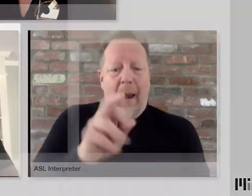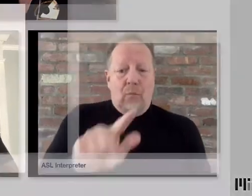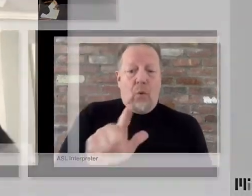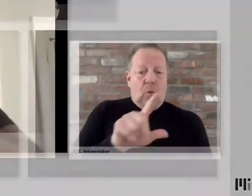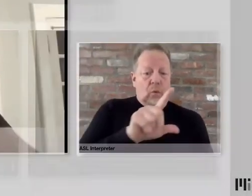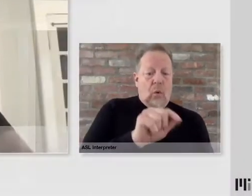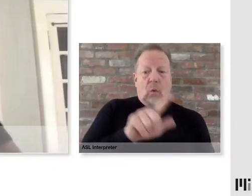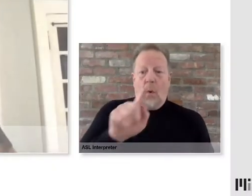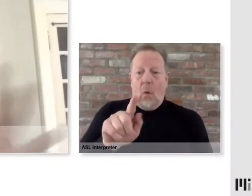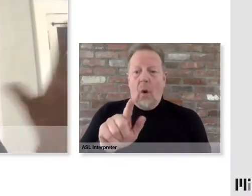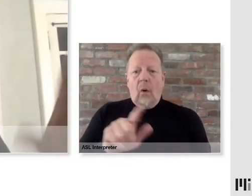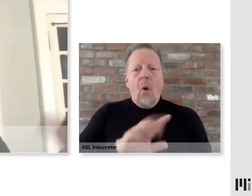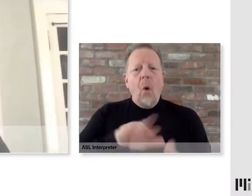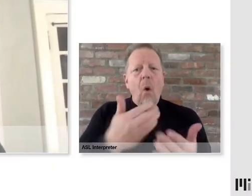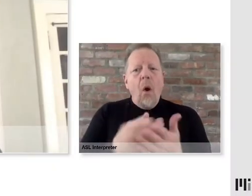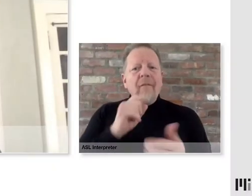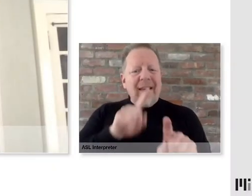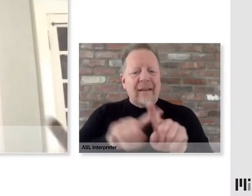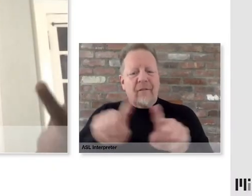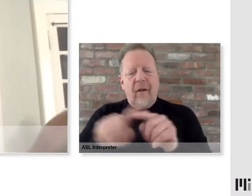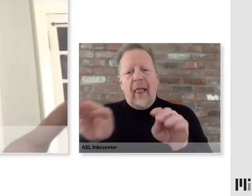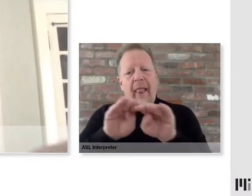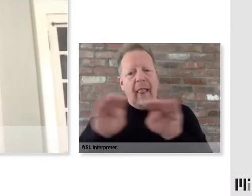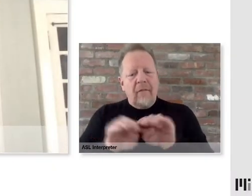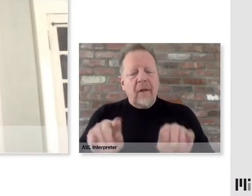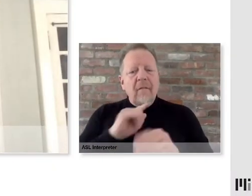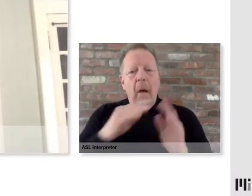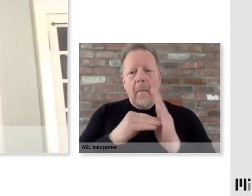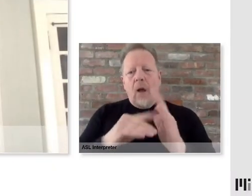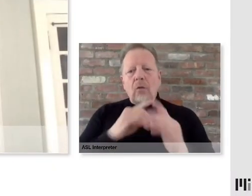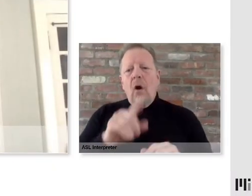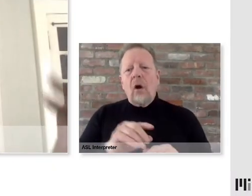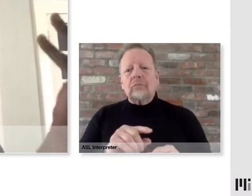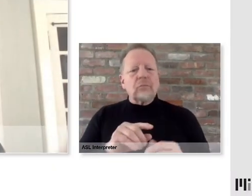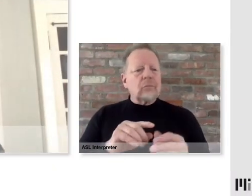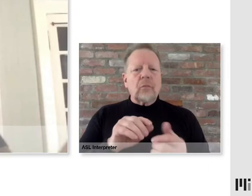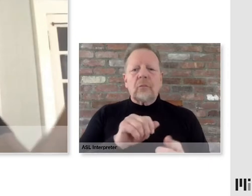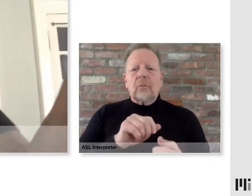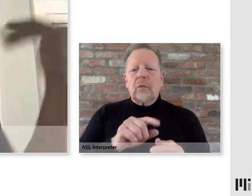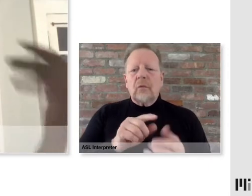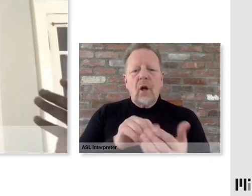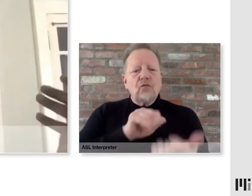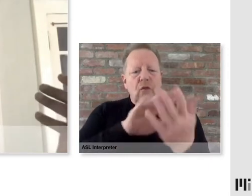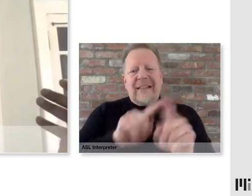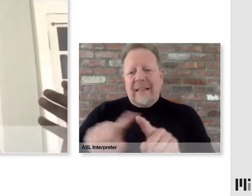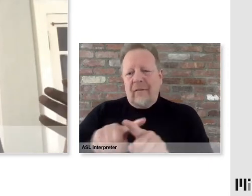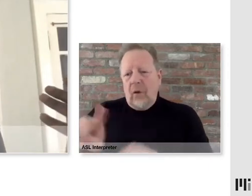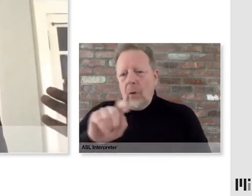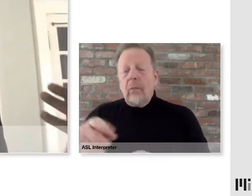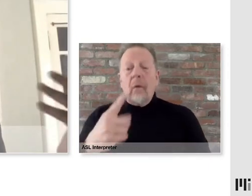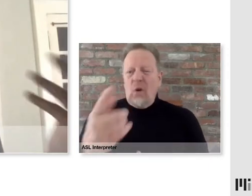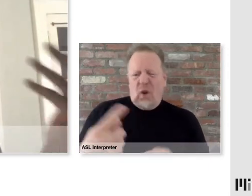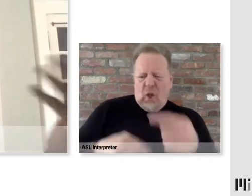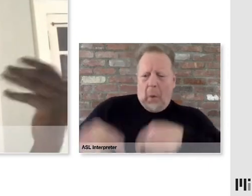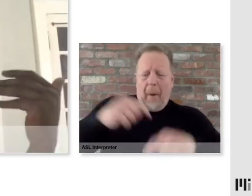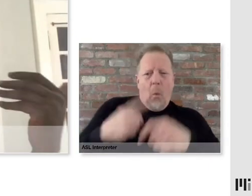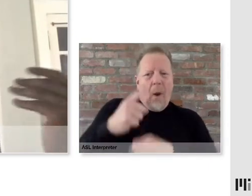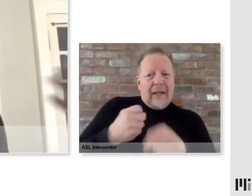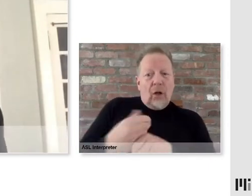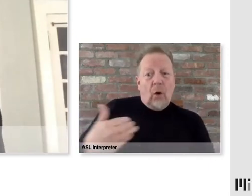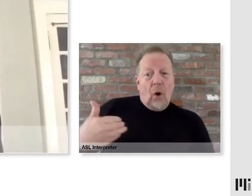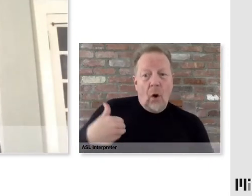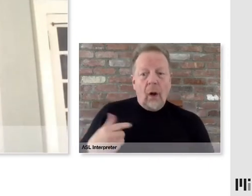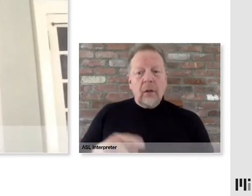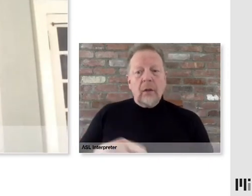think all of the levels of models are operating to address different questions. Okay, but let's go a year ago. I think it's fun to think about this